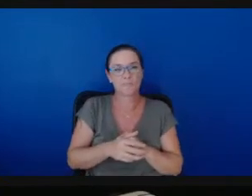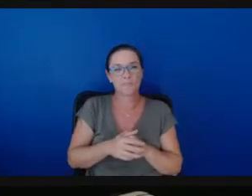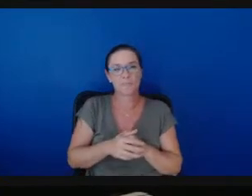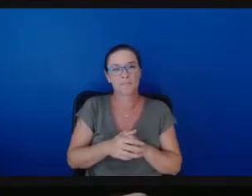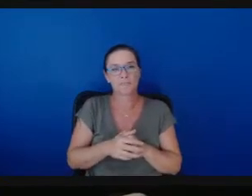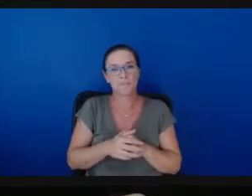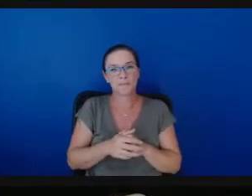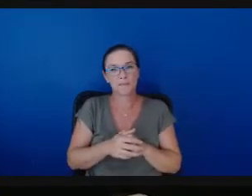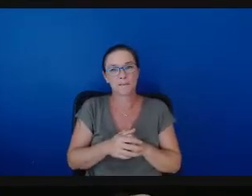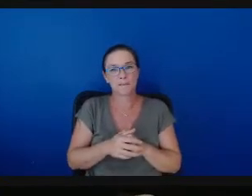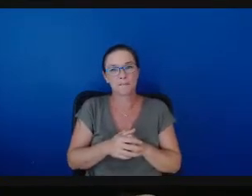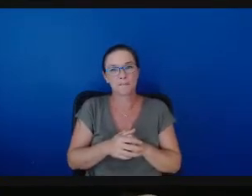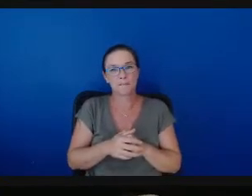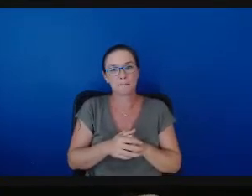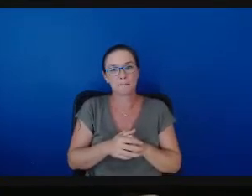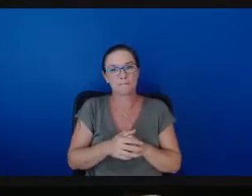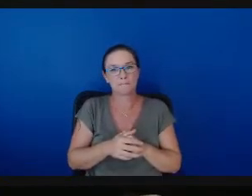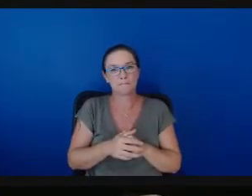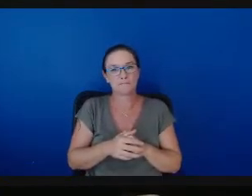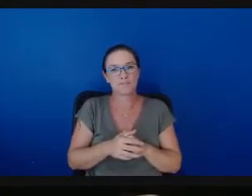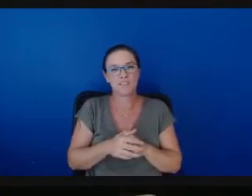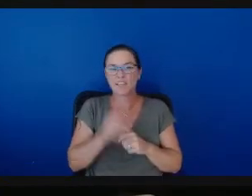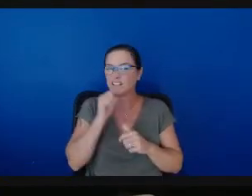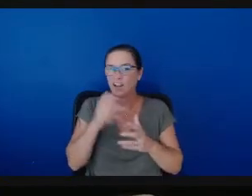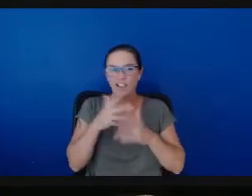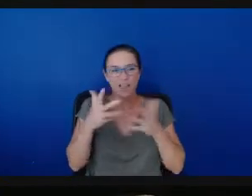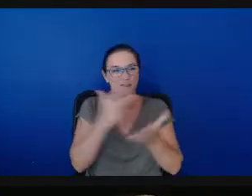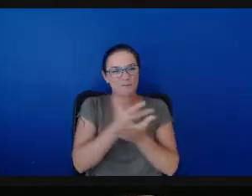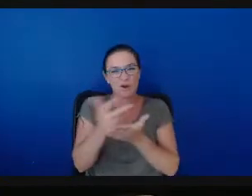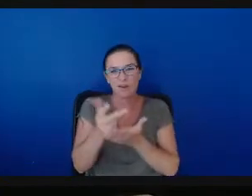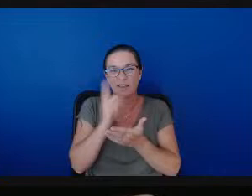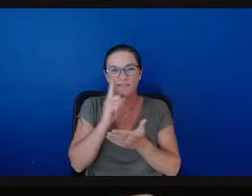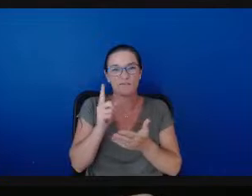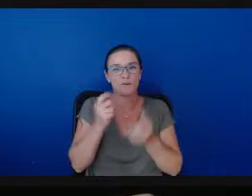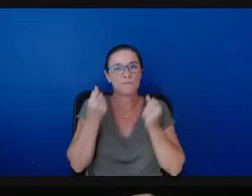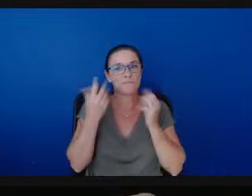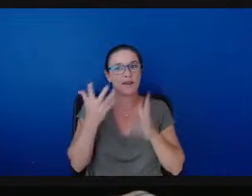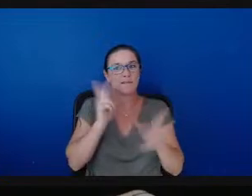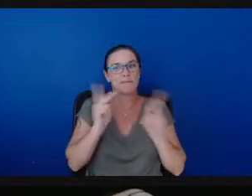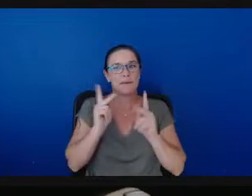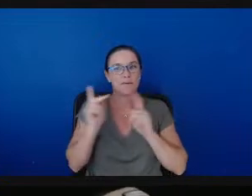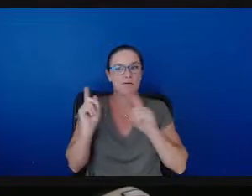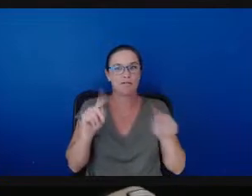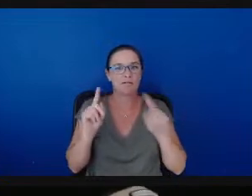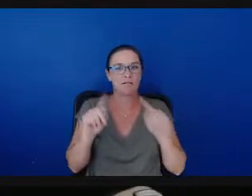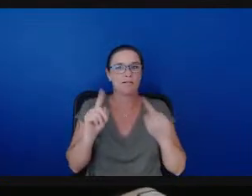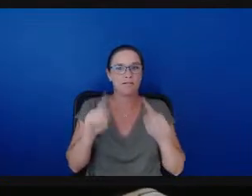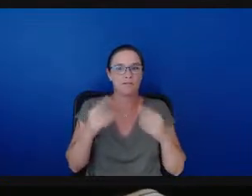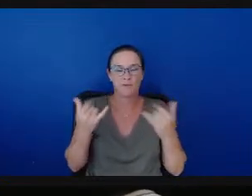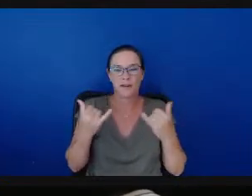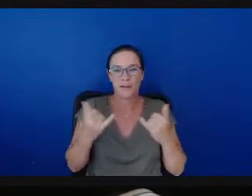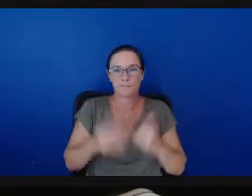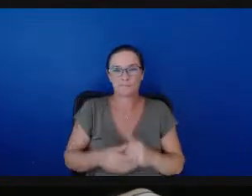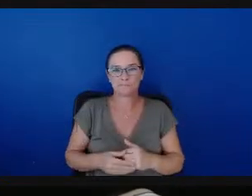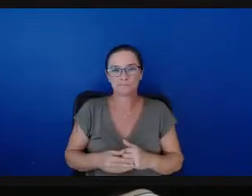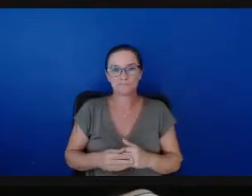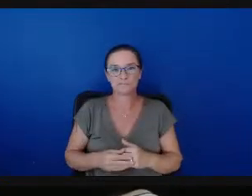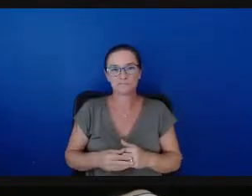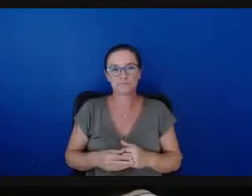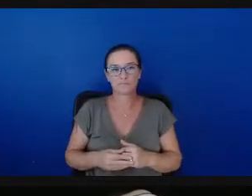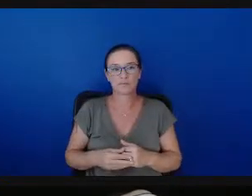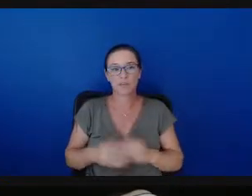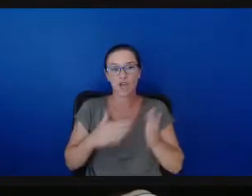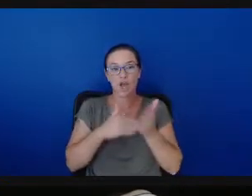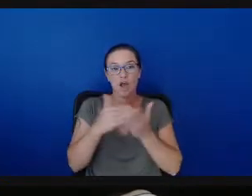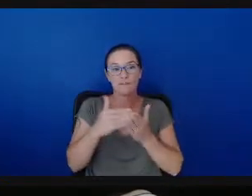a not that much parking for a lot of demand right now up there. Yeah, it can be hit or miss. There's often a